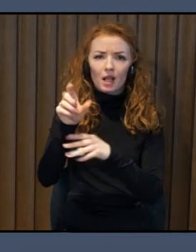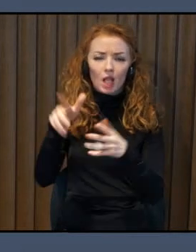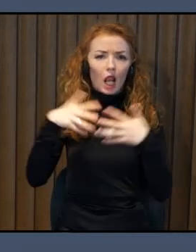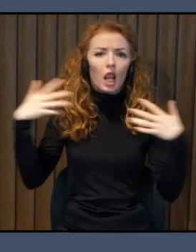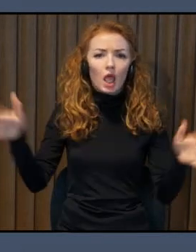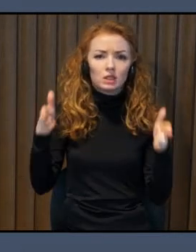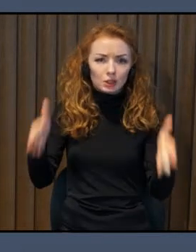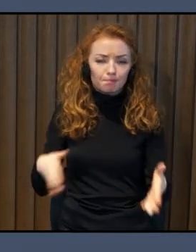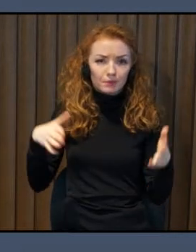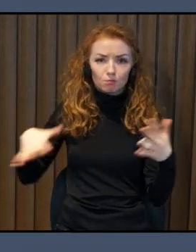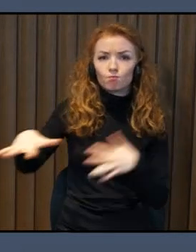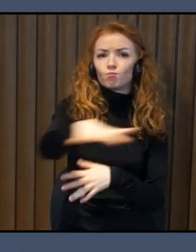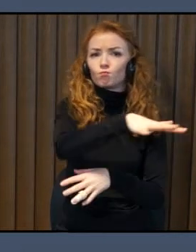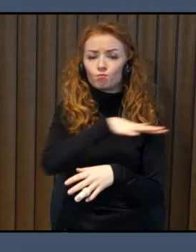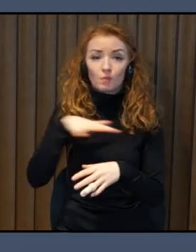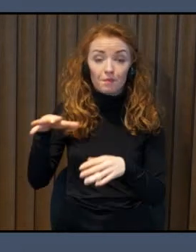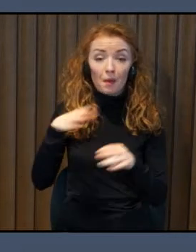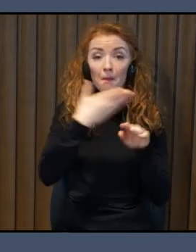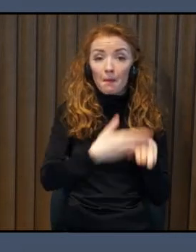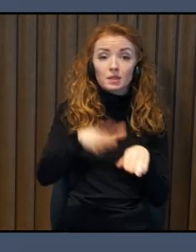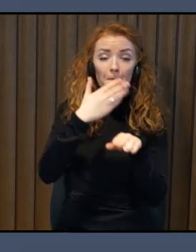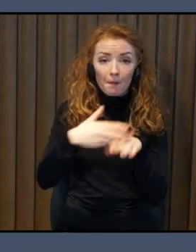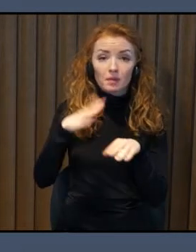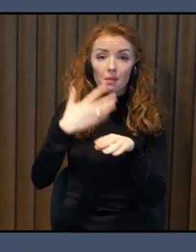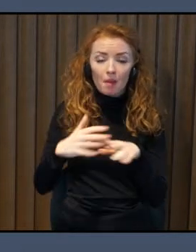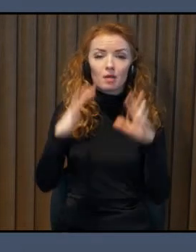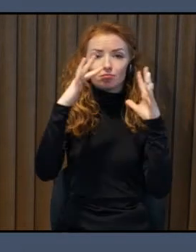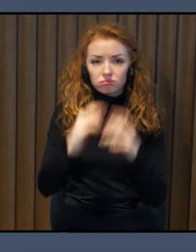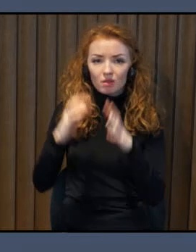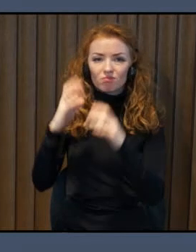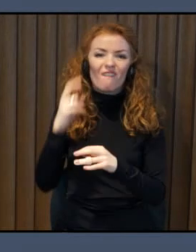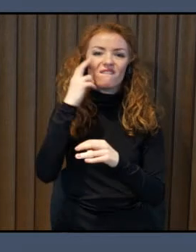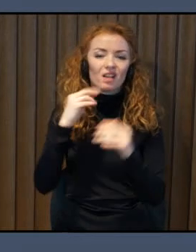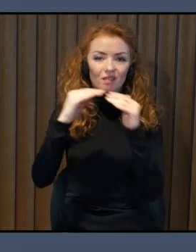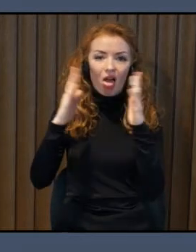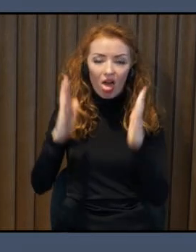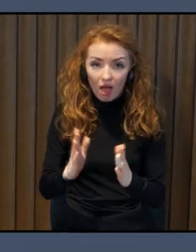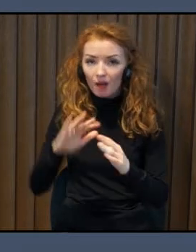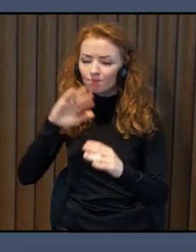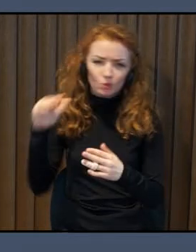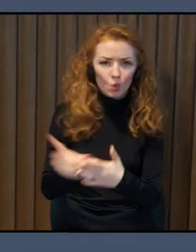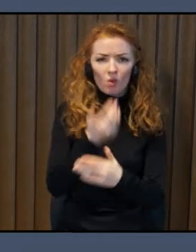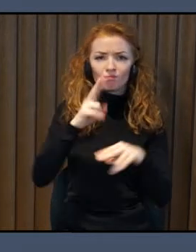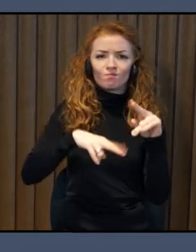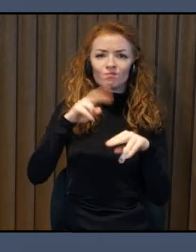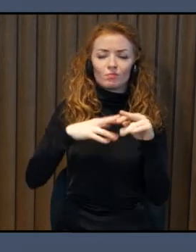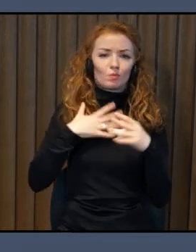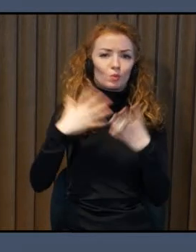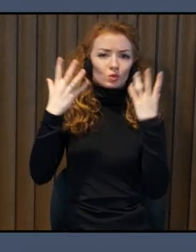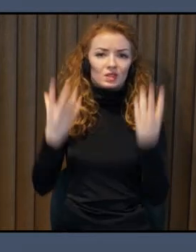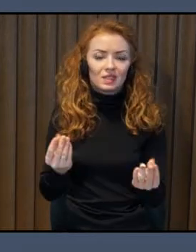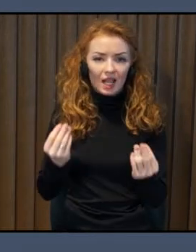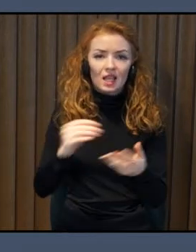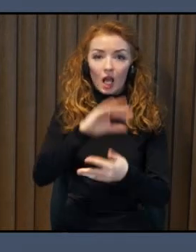is quite a large complex of hospitals, and they started modernize and replace